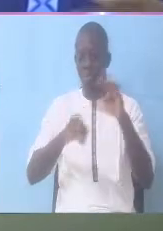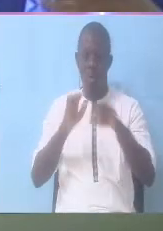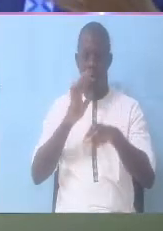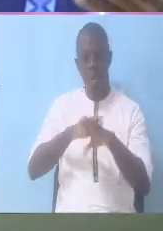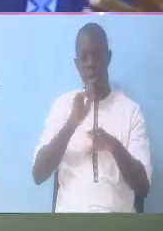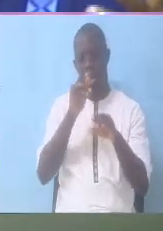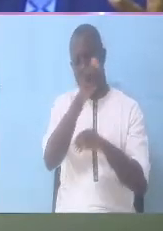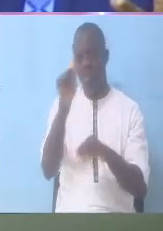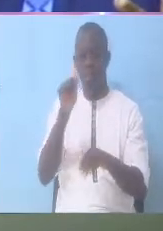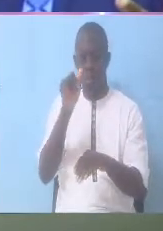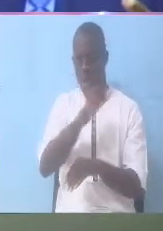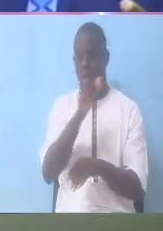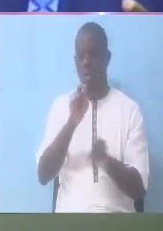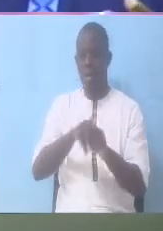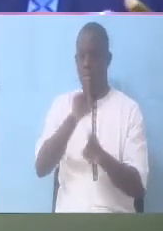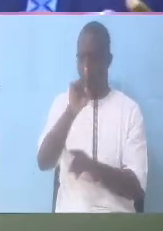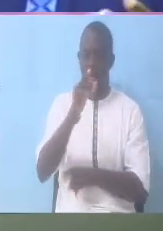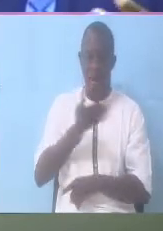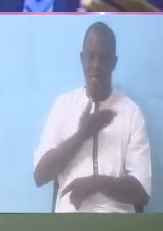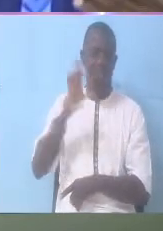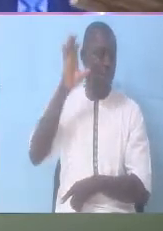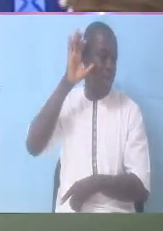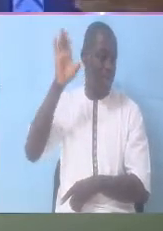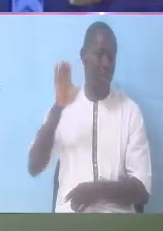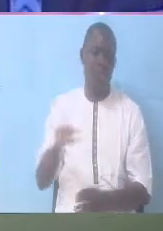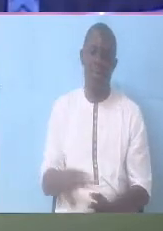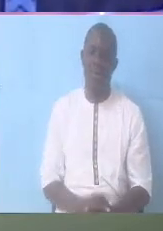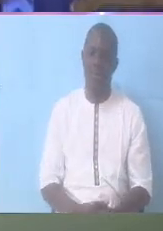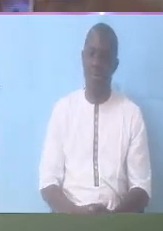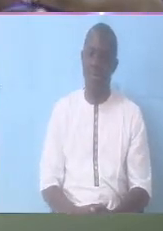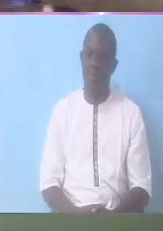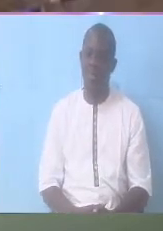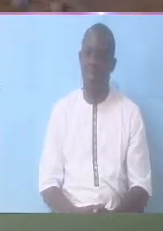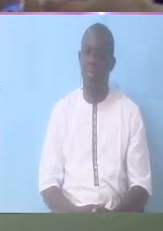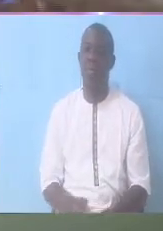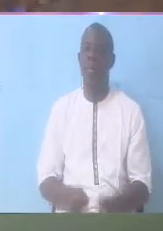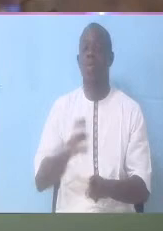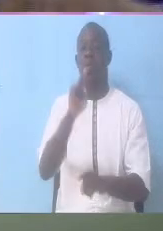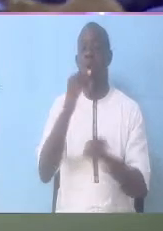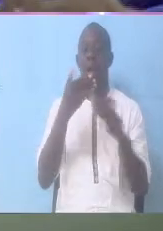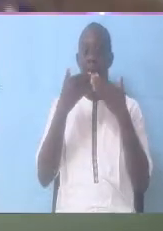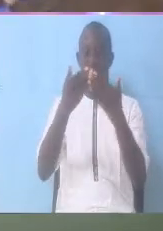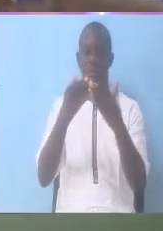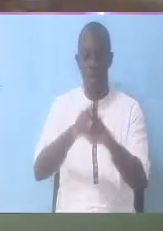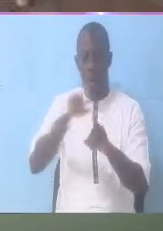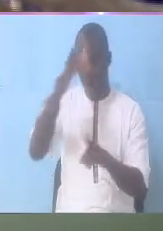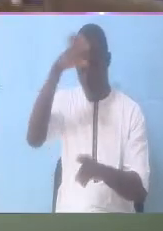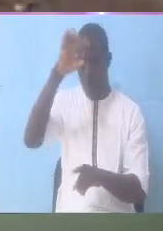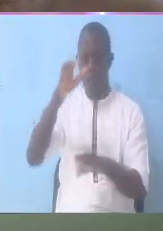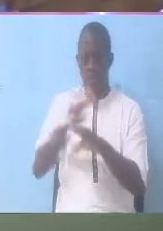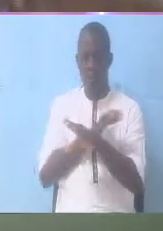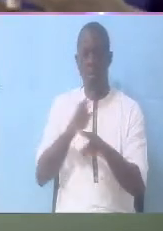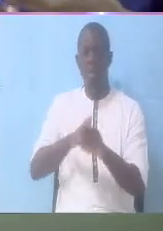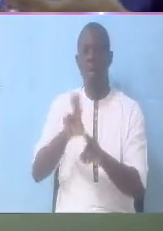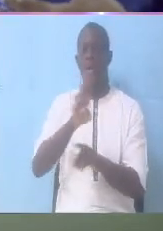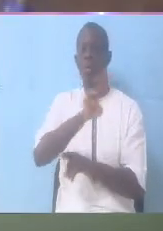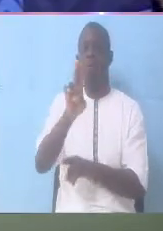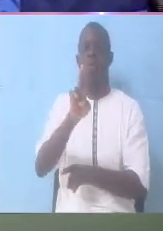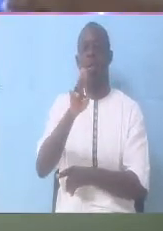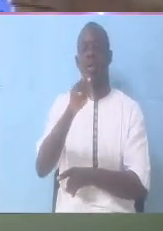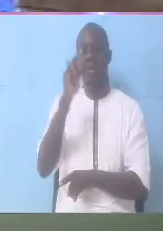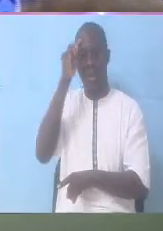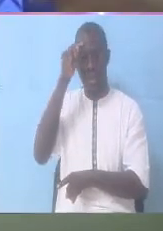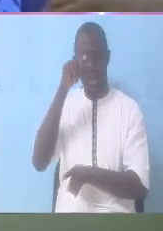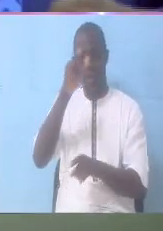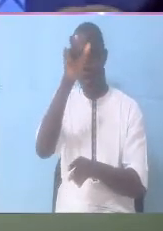another. You have to listen. Okay, sir. All right, sir. I'm sorry about that. You told the commission before that no right-thinking person